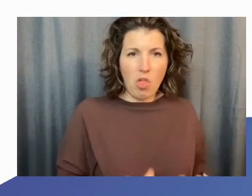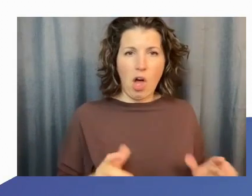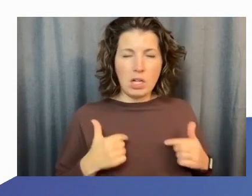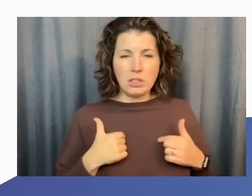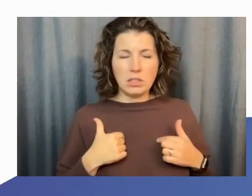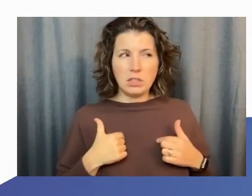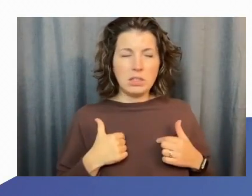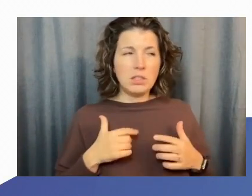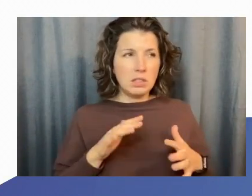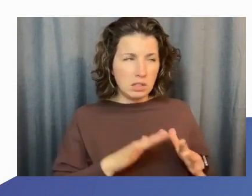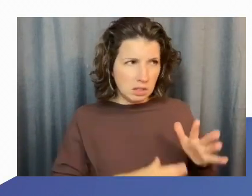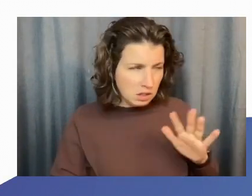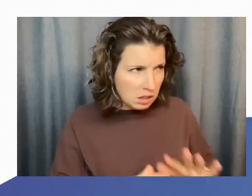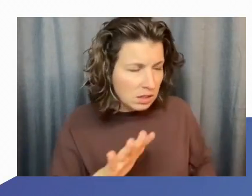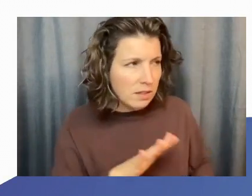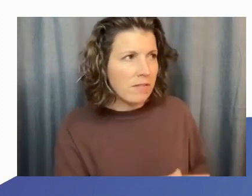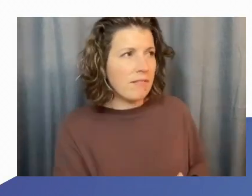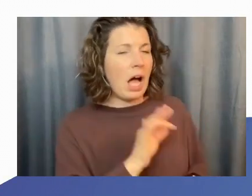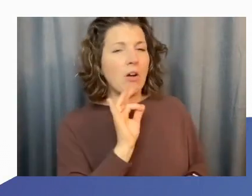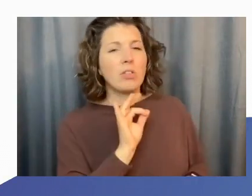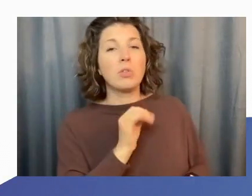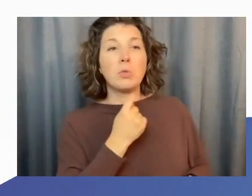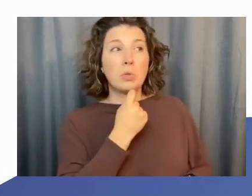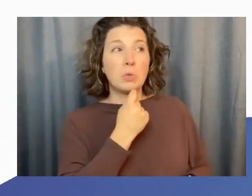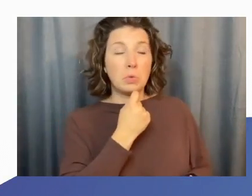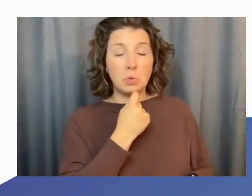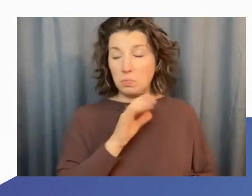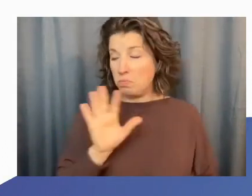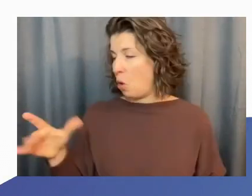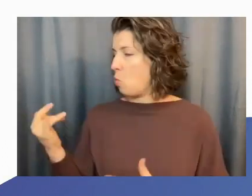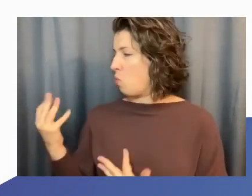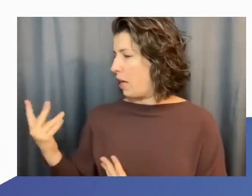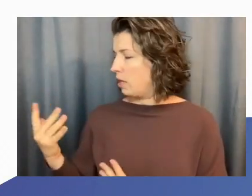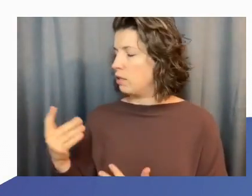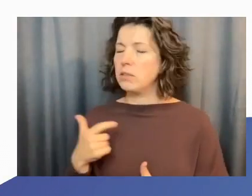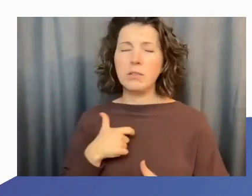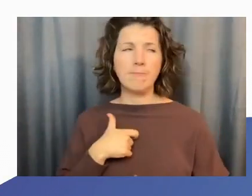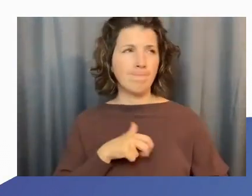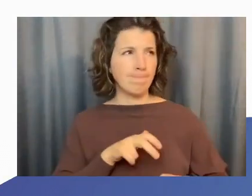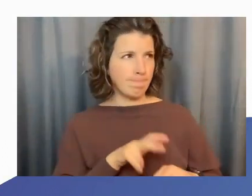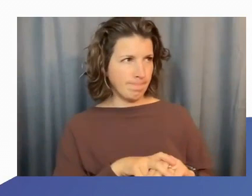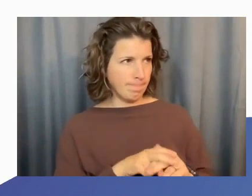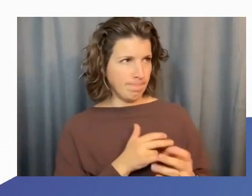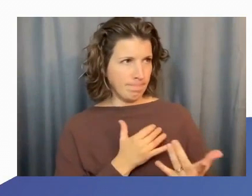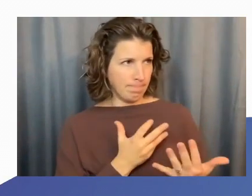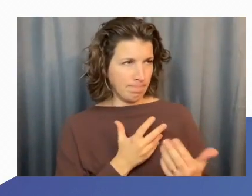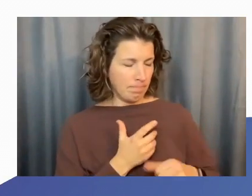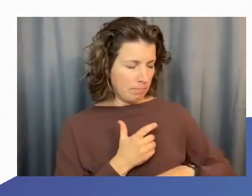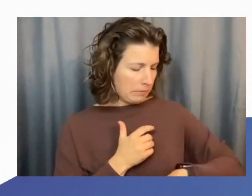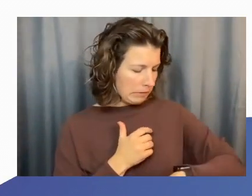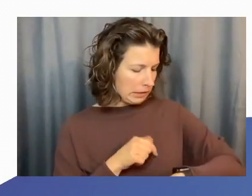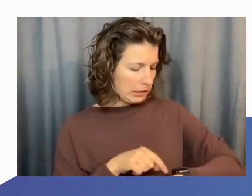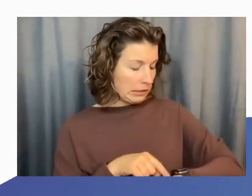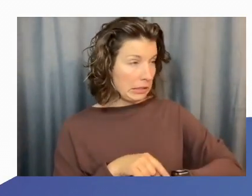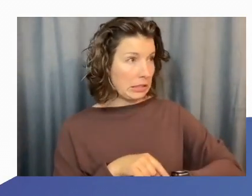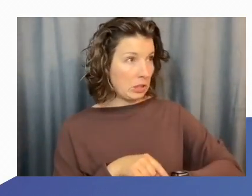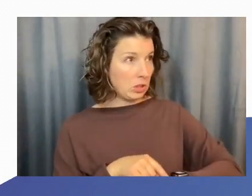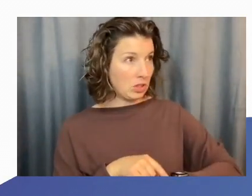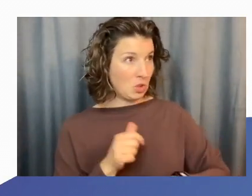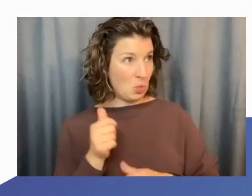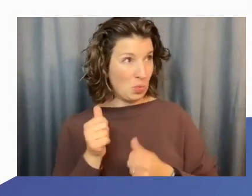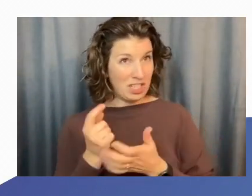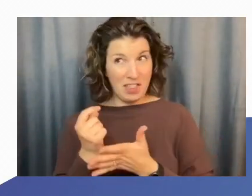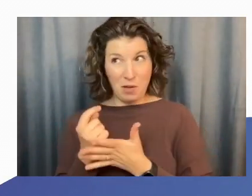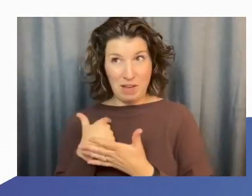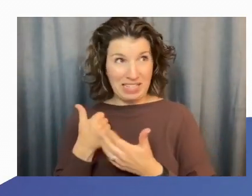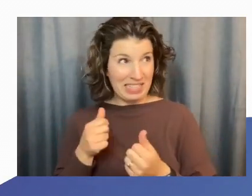it, I was told, wait. Sitting there impatiently, I checked the time to calculate which therapies I could still